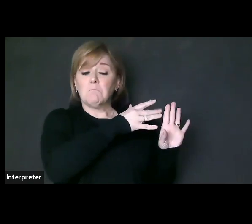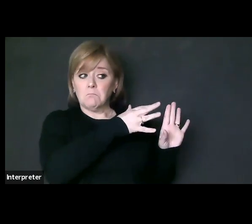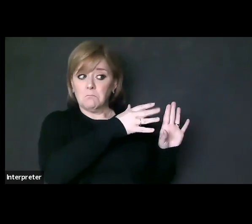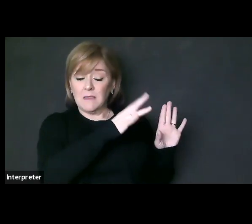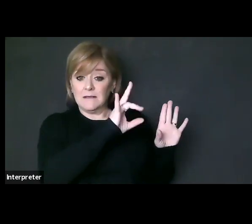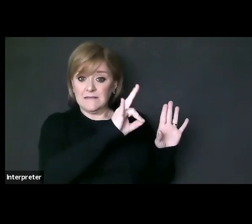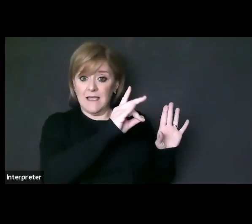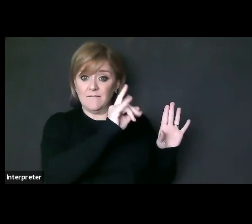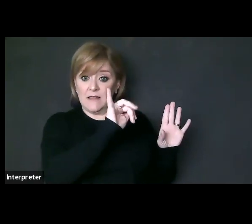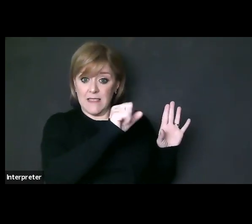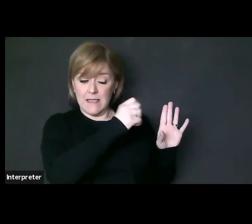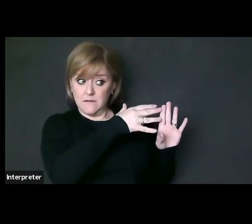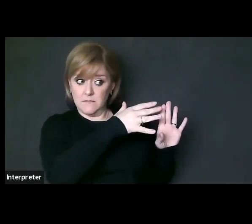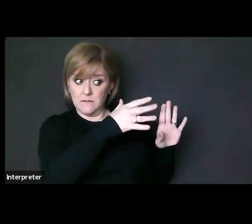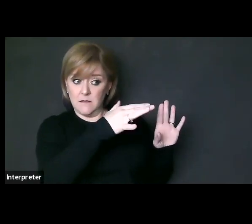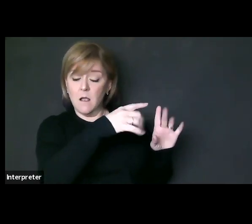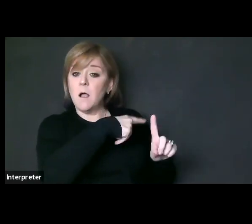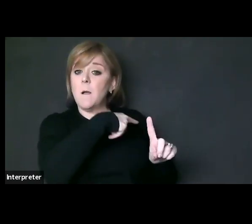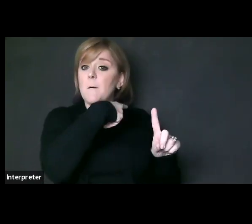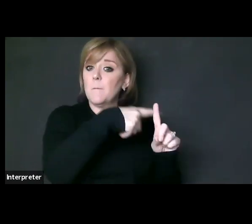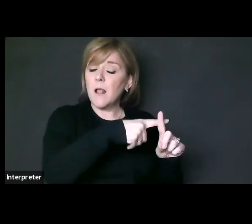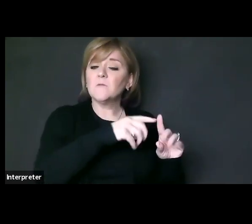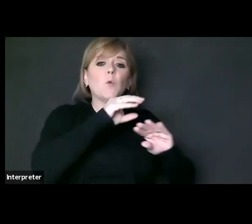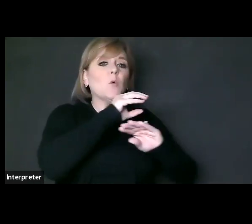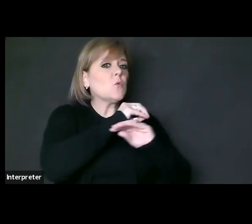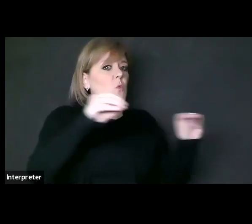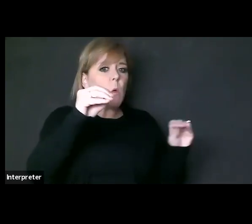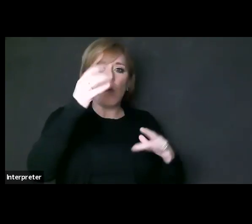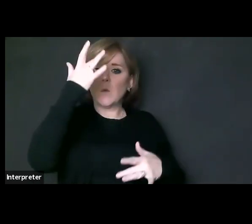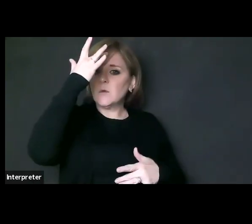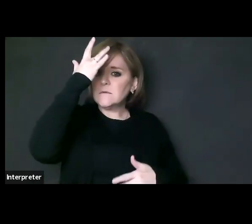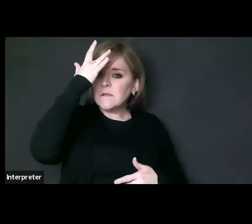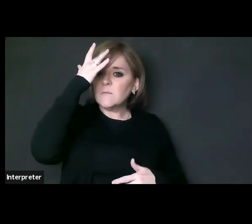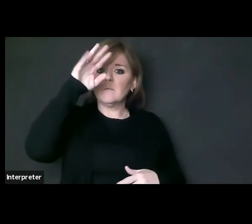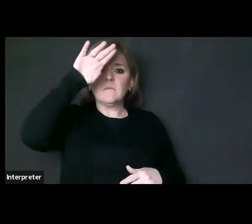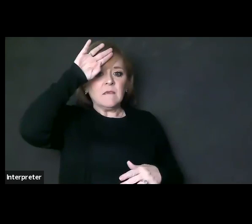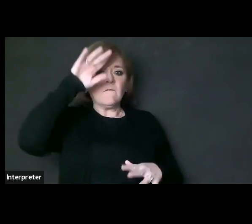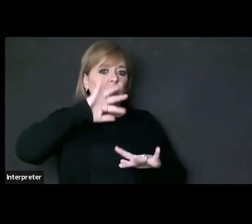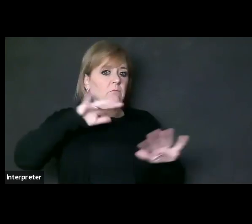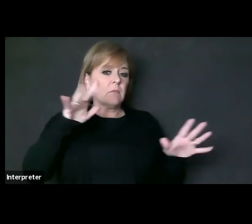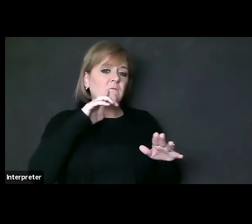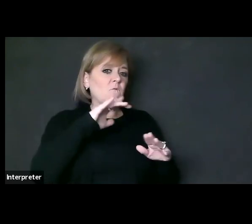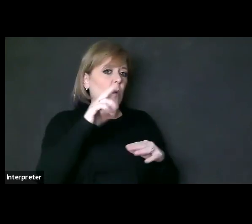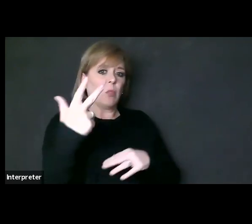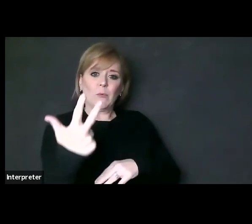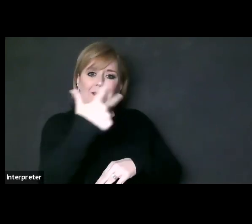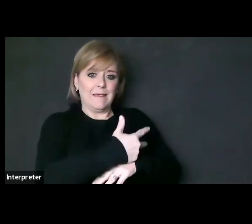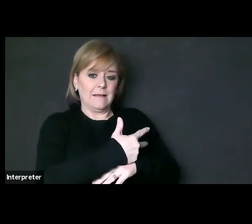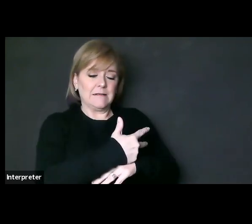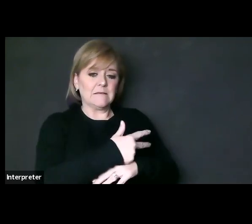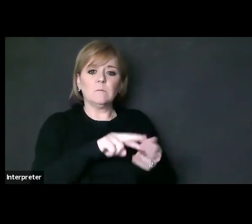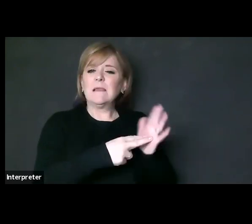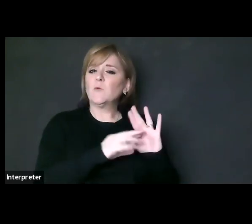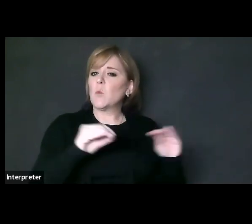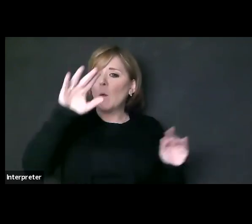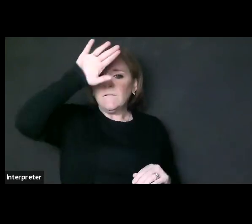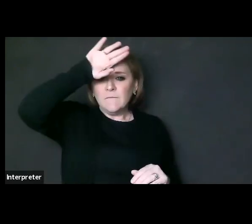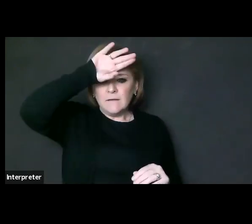had no symptoms for at least 3 days or 72 hours. So we're looking for no fever, no